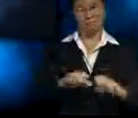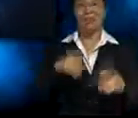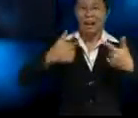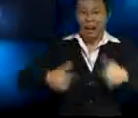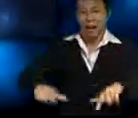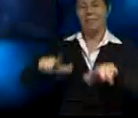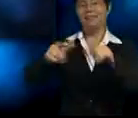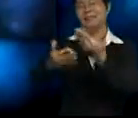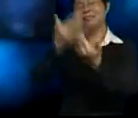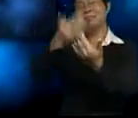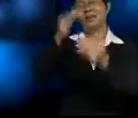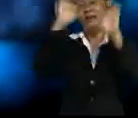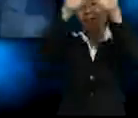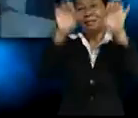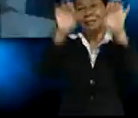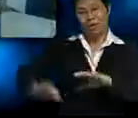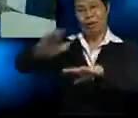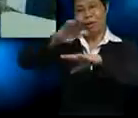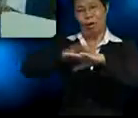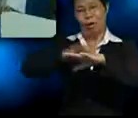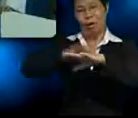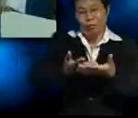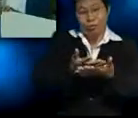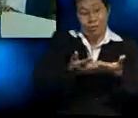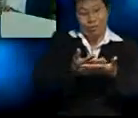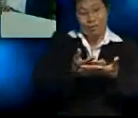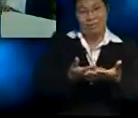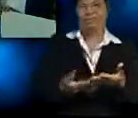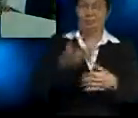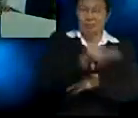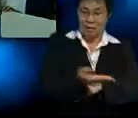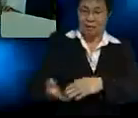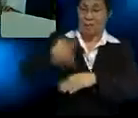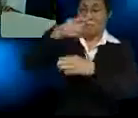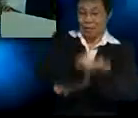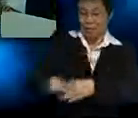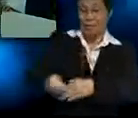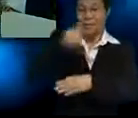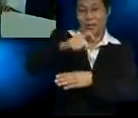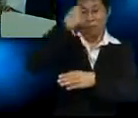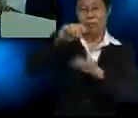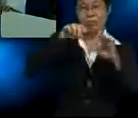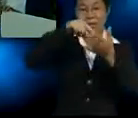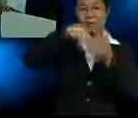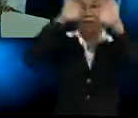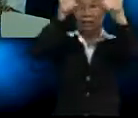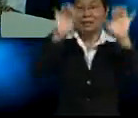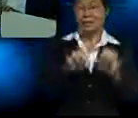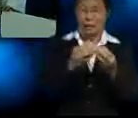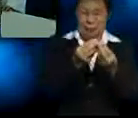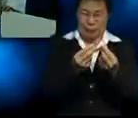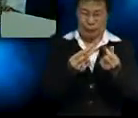Let's do a simple experiment on filtration. The material needed for this experiment is